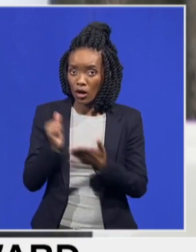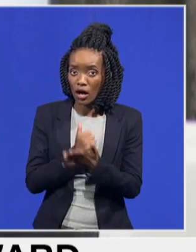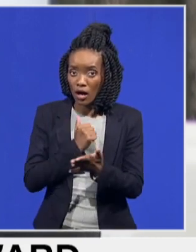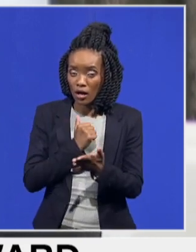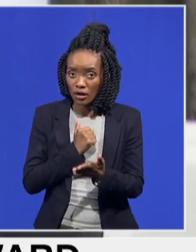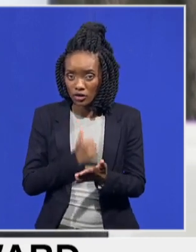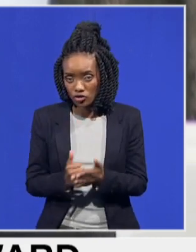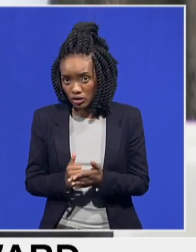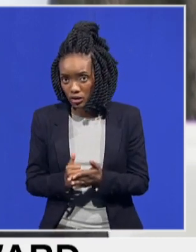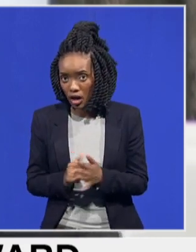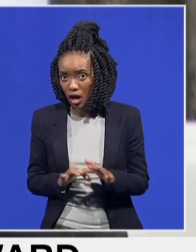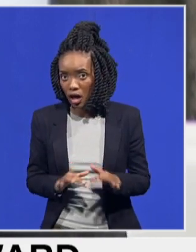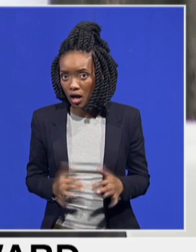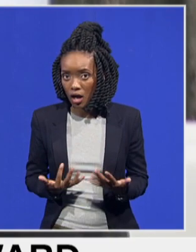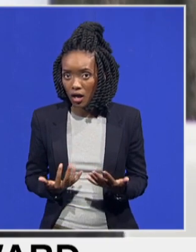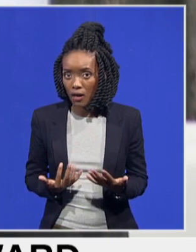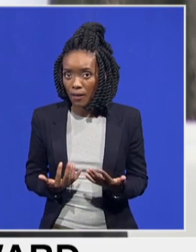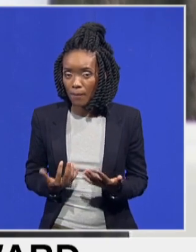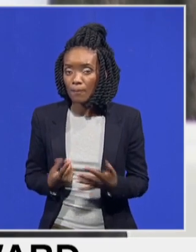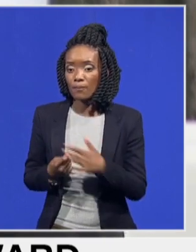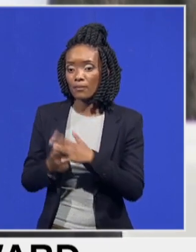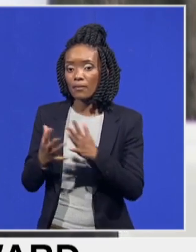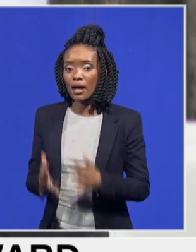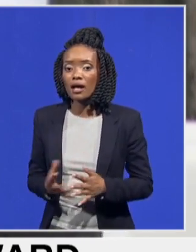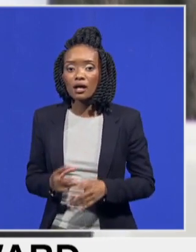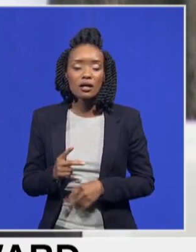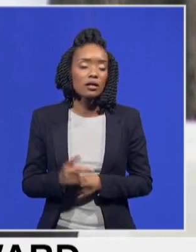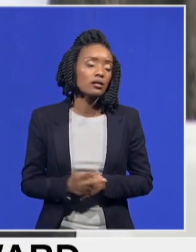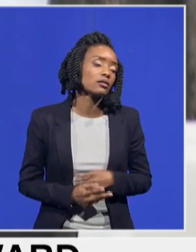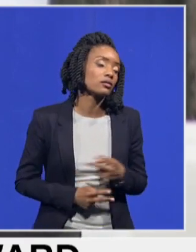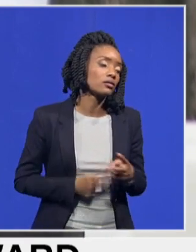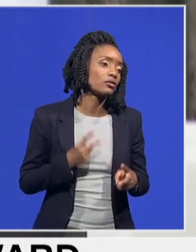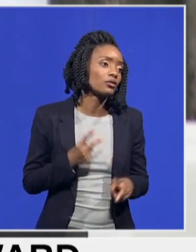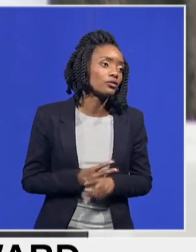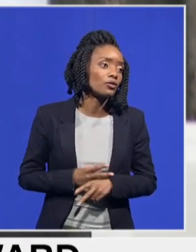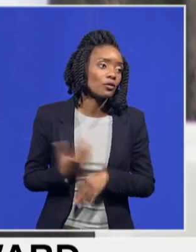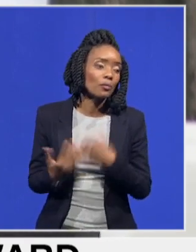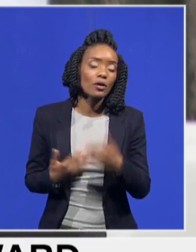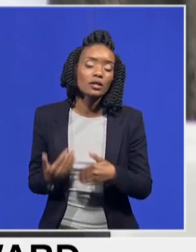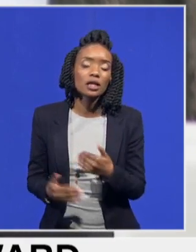buyer, and the process again last 10 days.